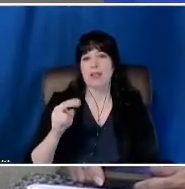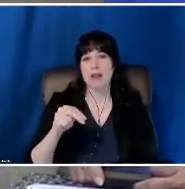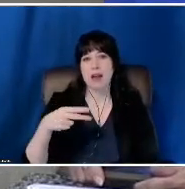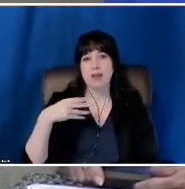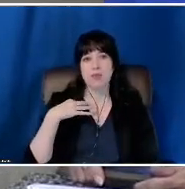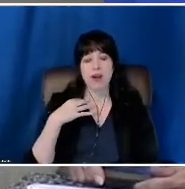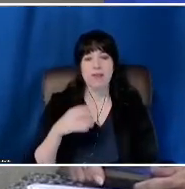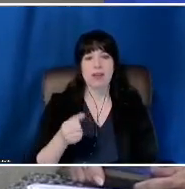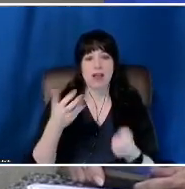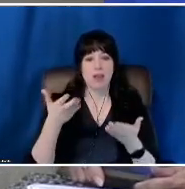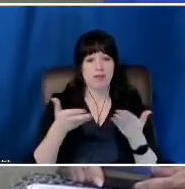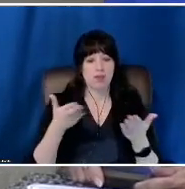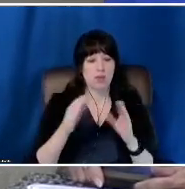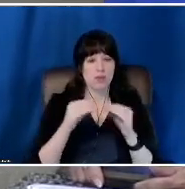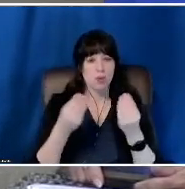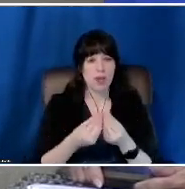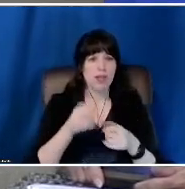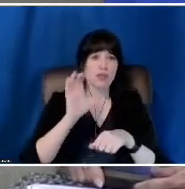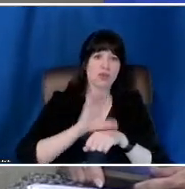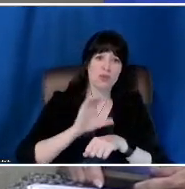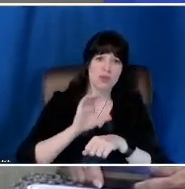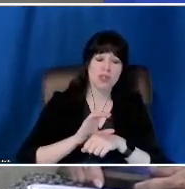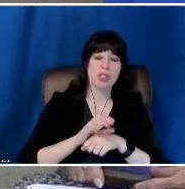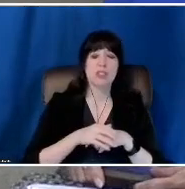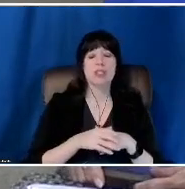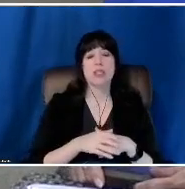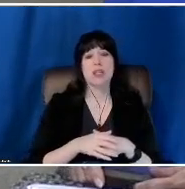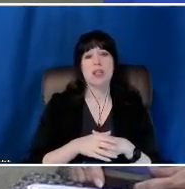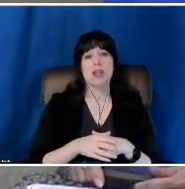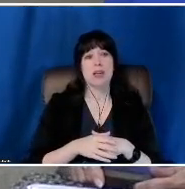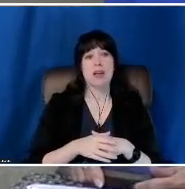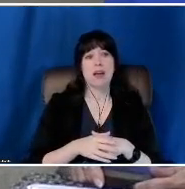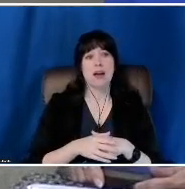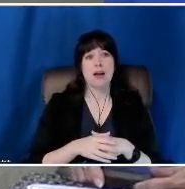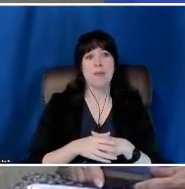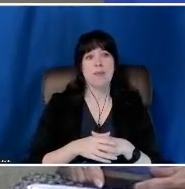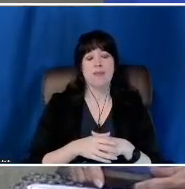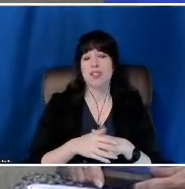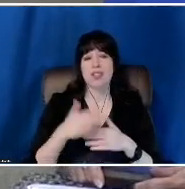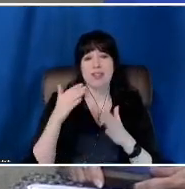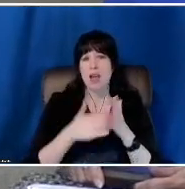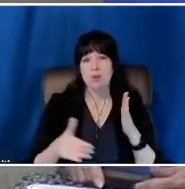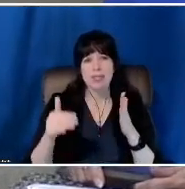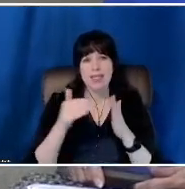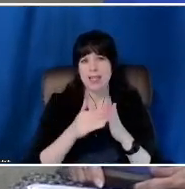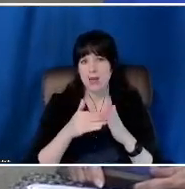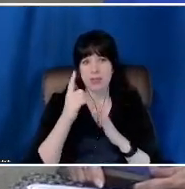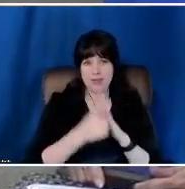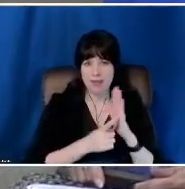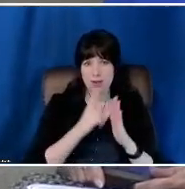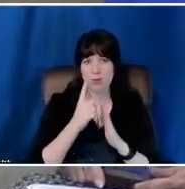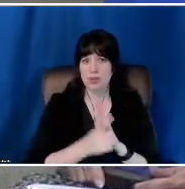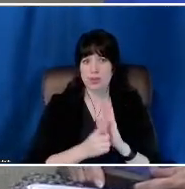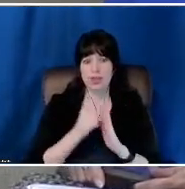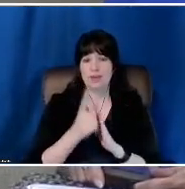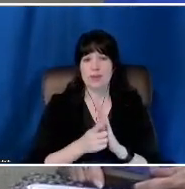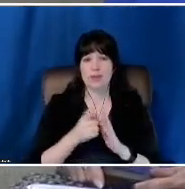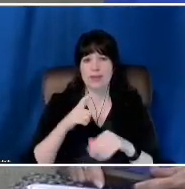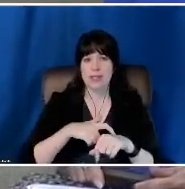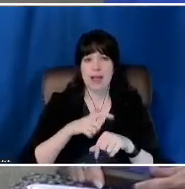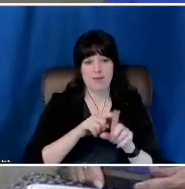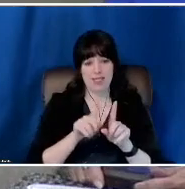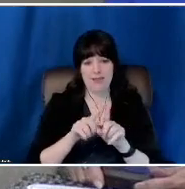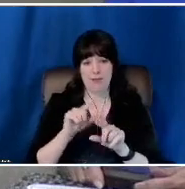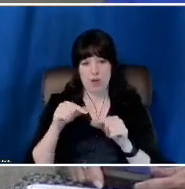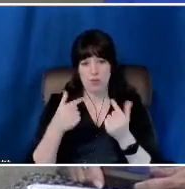service organizations, churches, just thousands and thousands of hours of time that different groups put